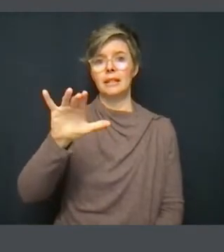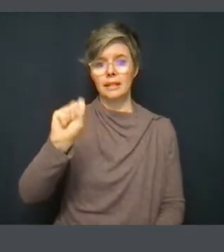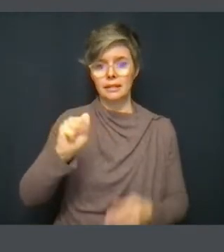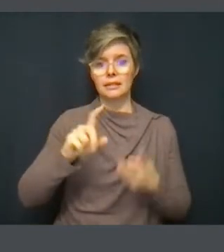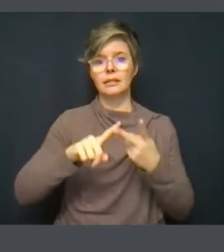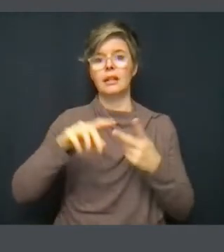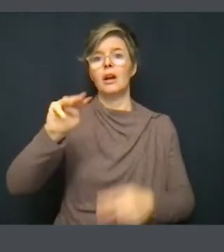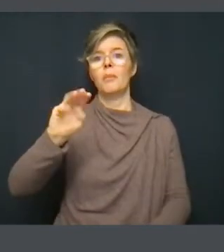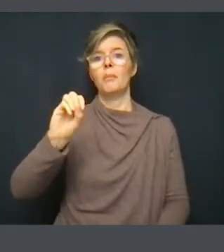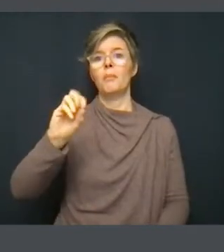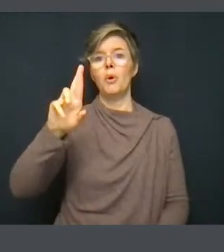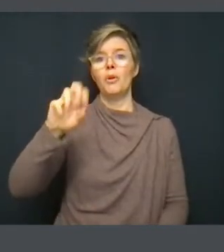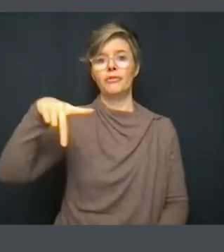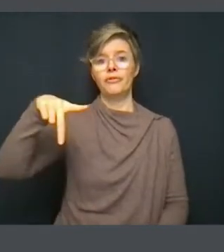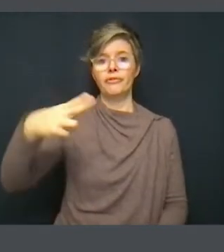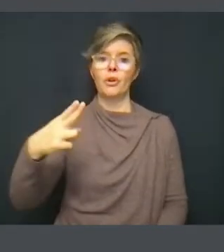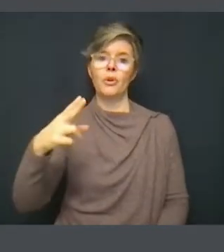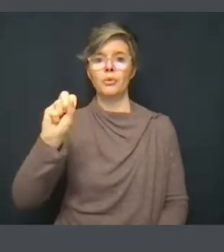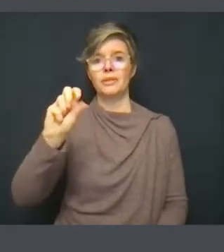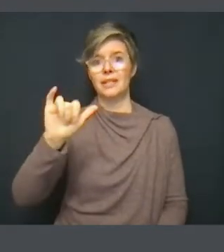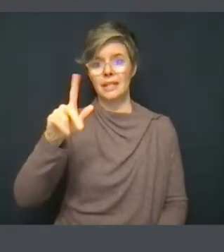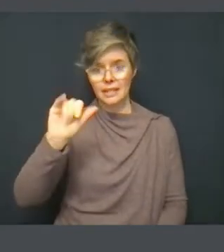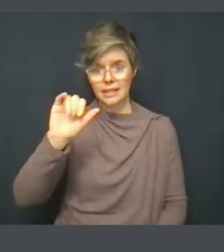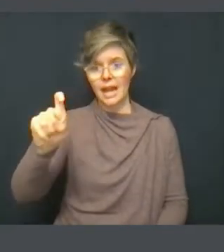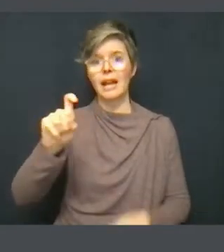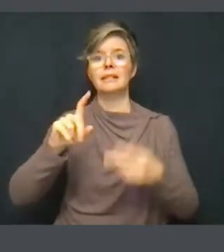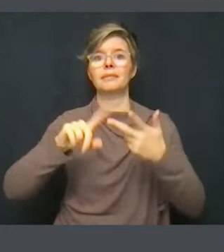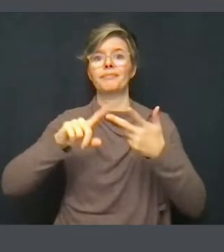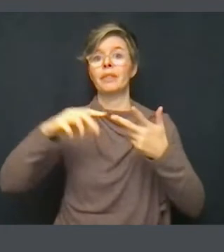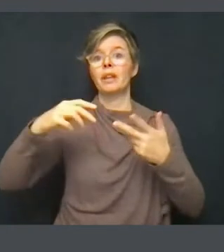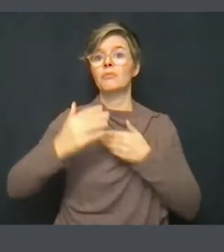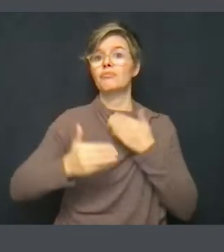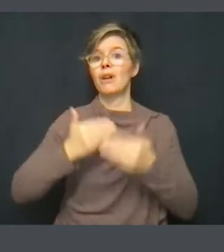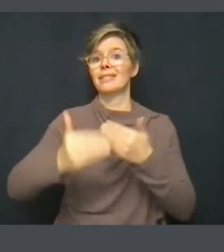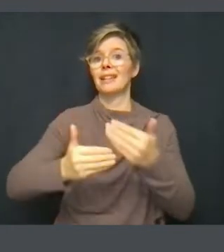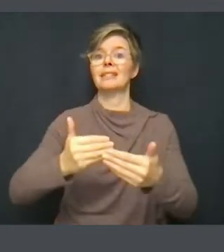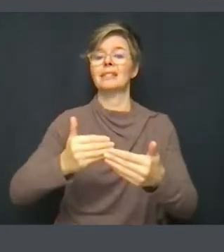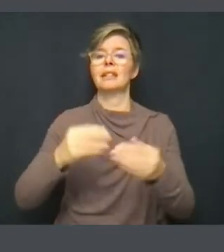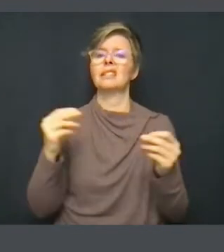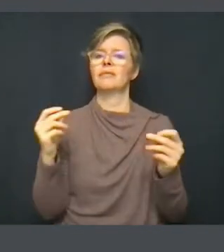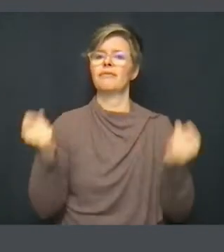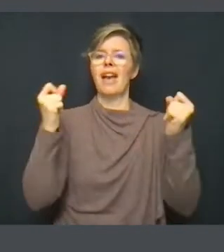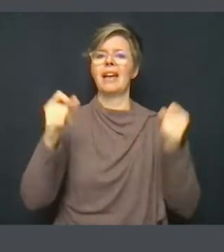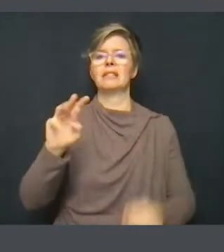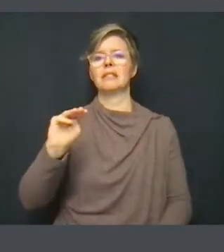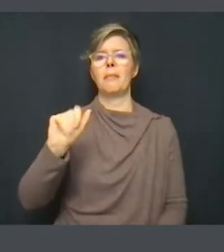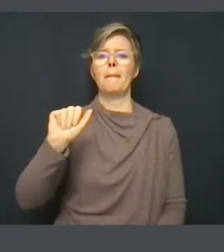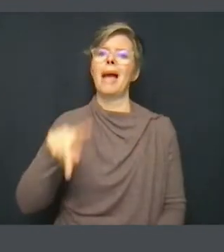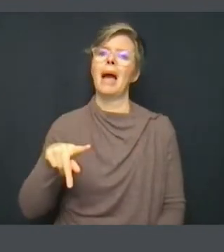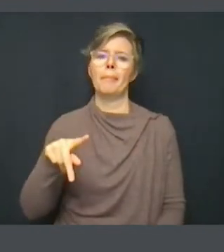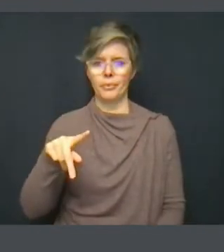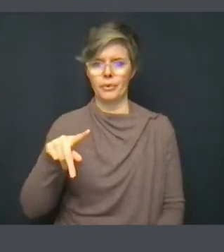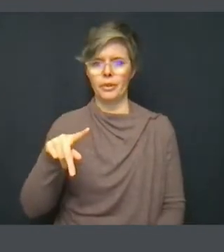which the quiz calls process. But what that means is it's really fast mapping. So it's the ability for a kid to learn new words, right? So these novel